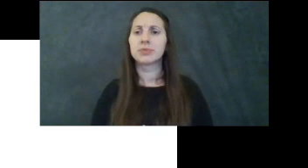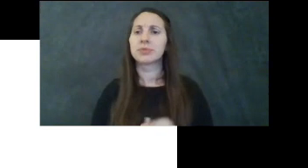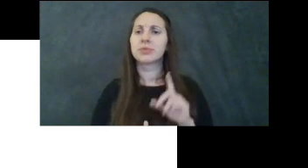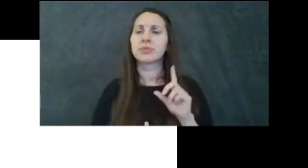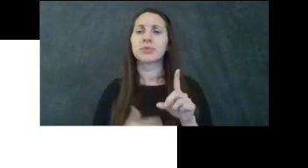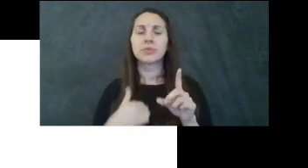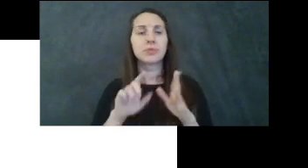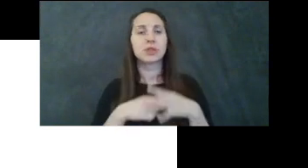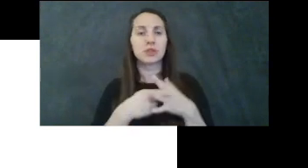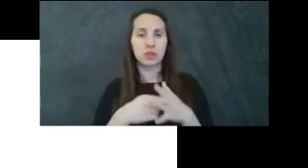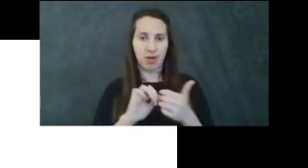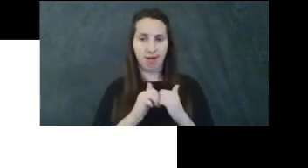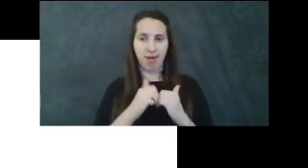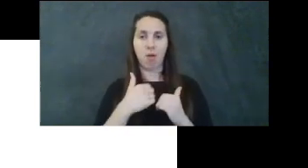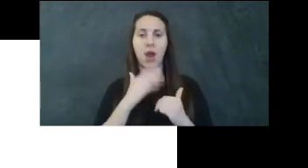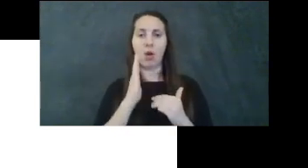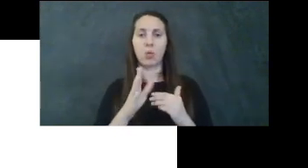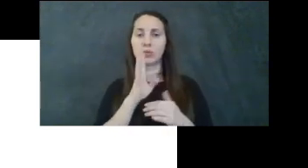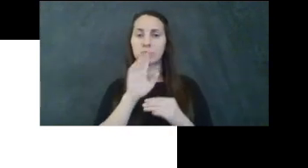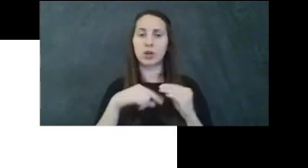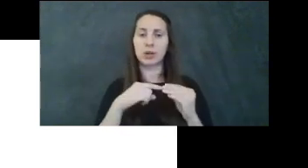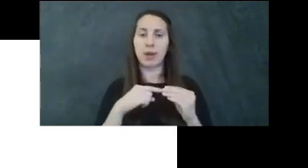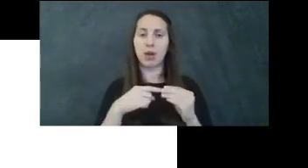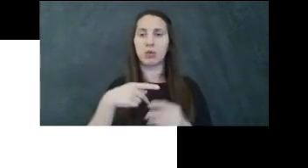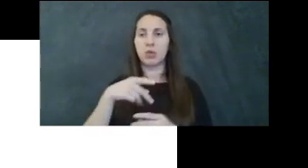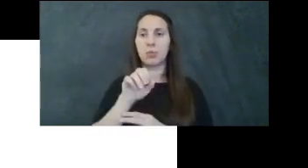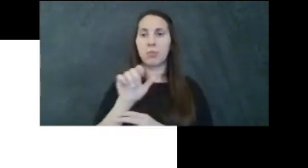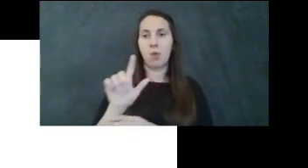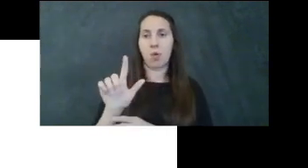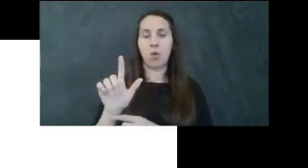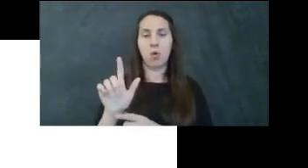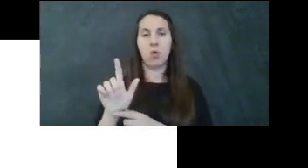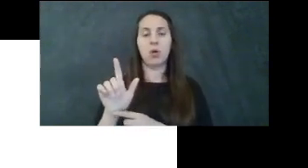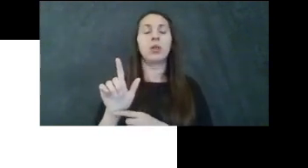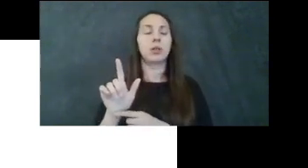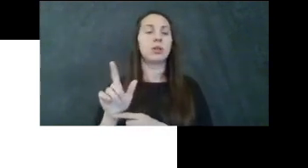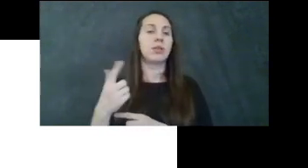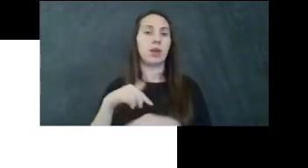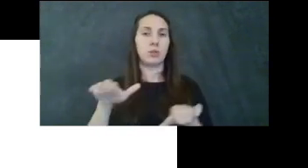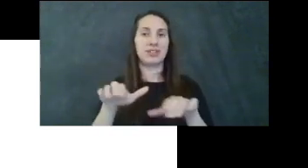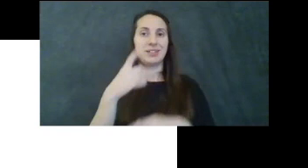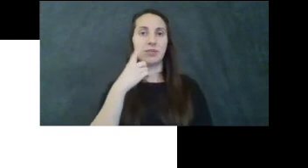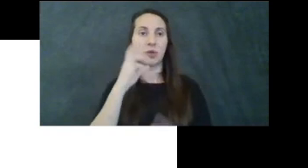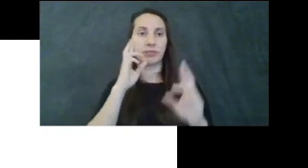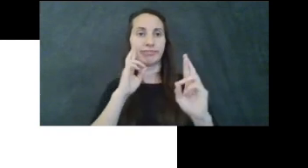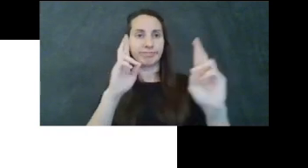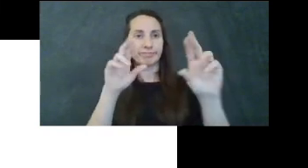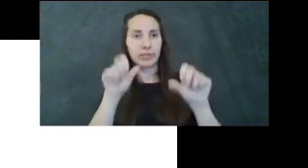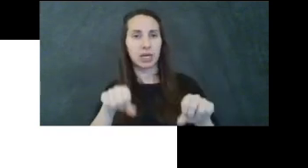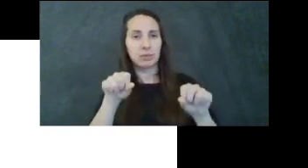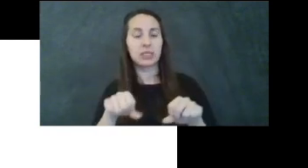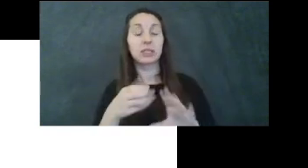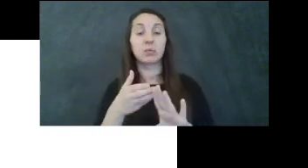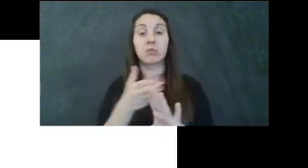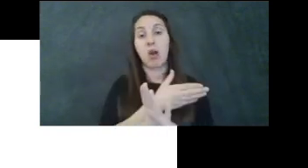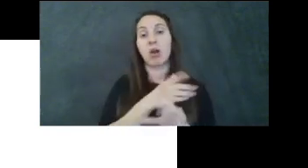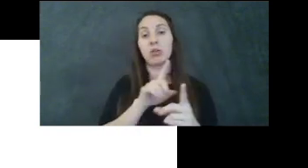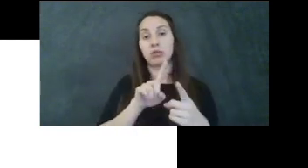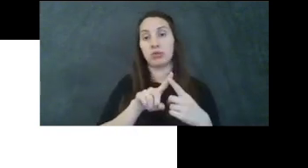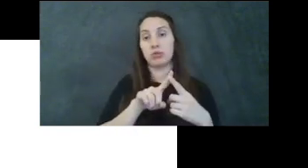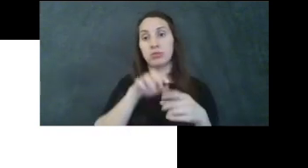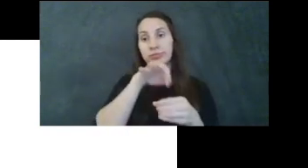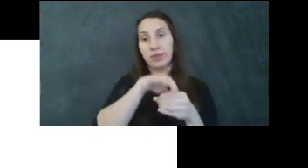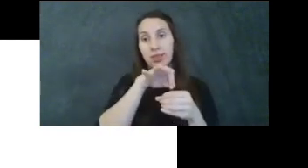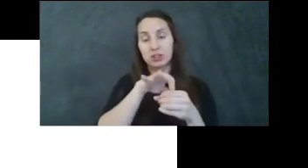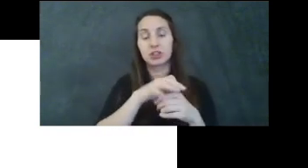begin by talking about the poll that we did for Respectability. Prior to the election, this